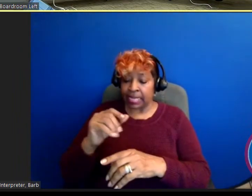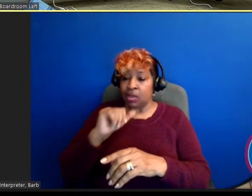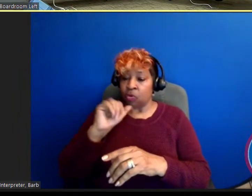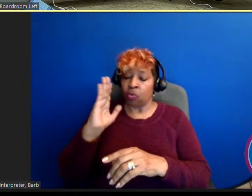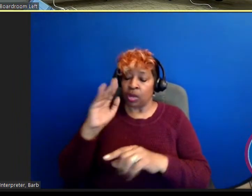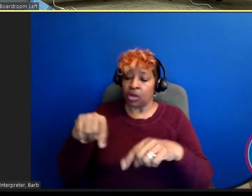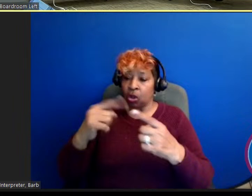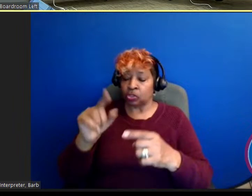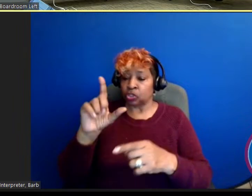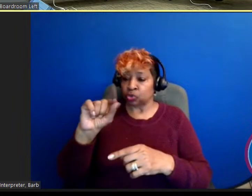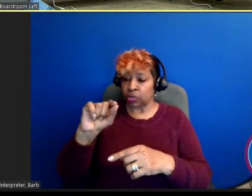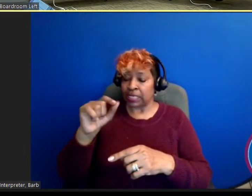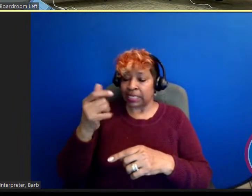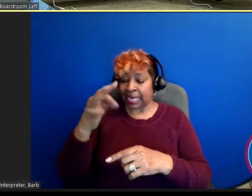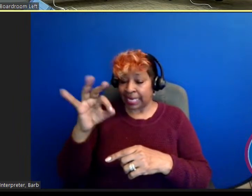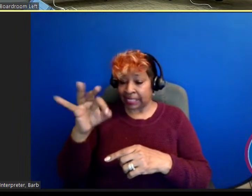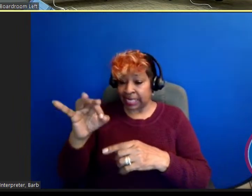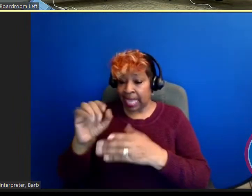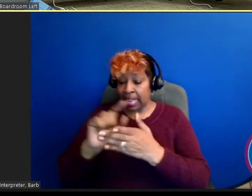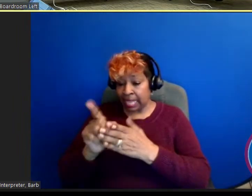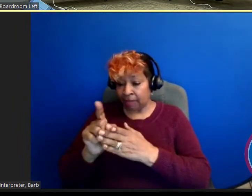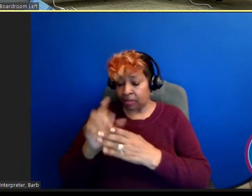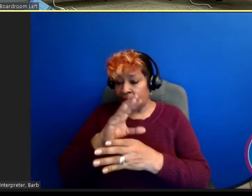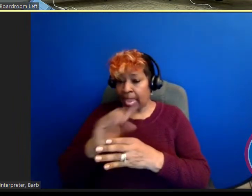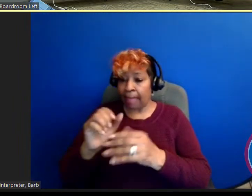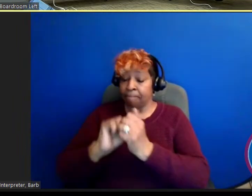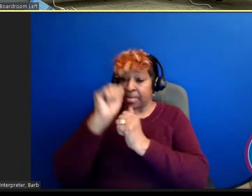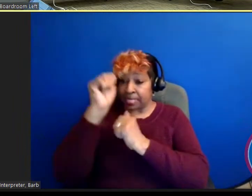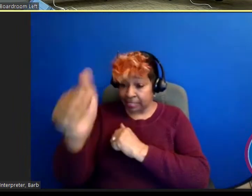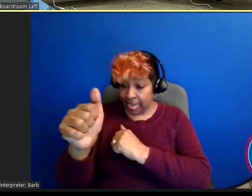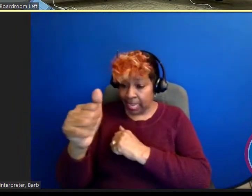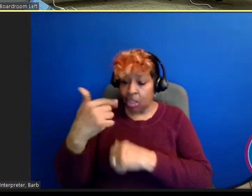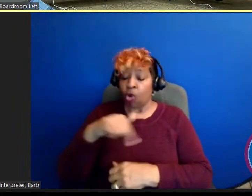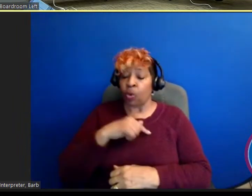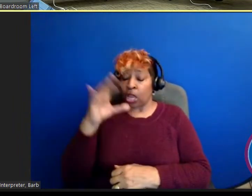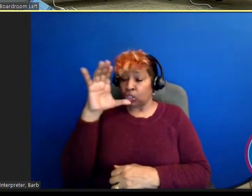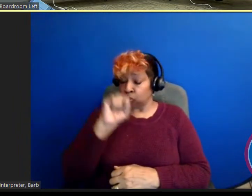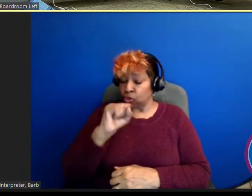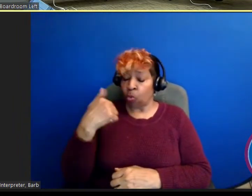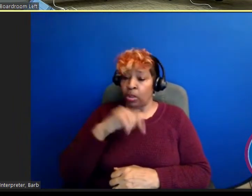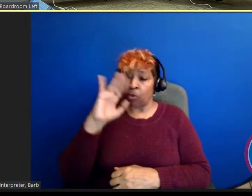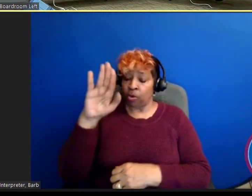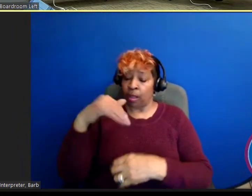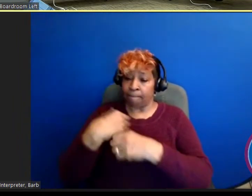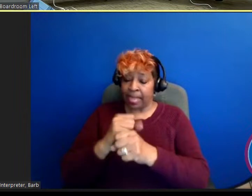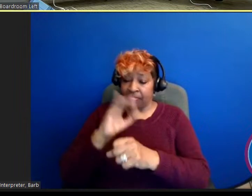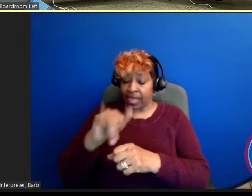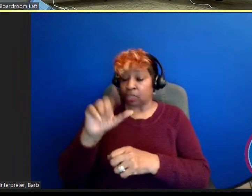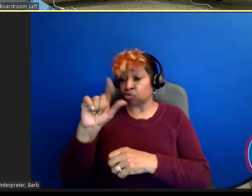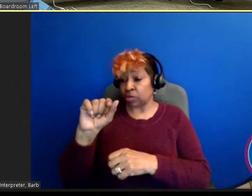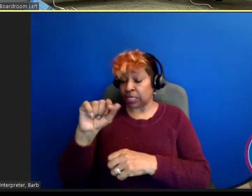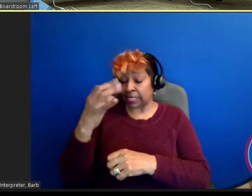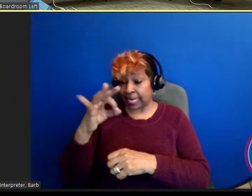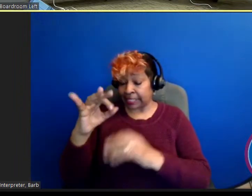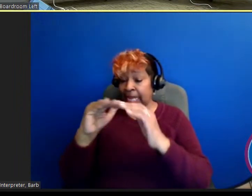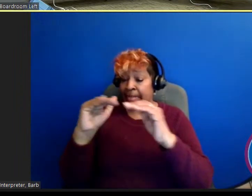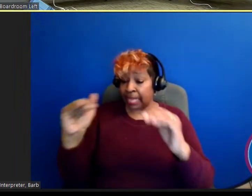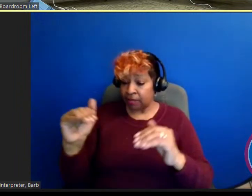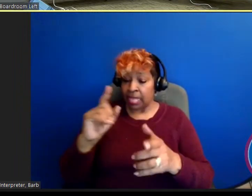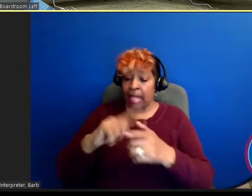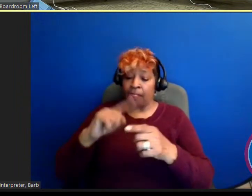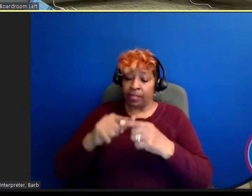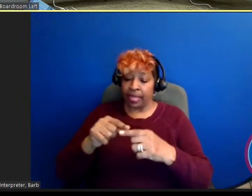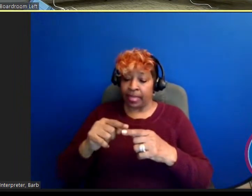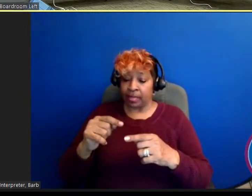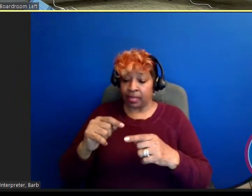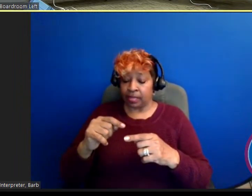but that we will go beyond that 2019 level. So we're assuming that we will make that 2019 level. And then that's